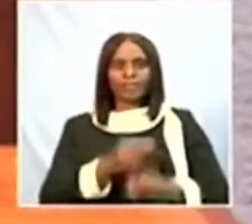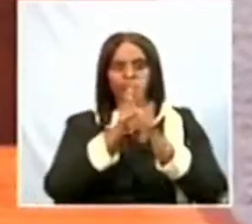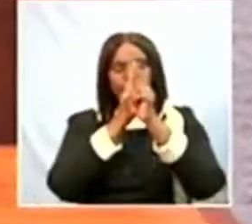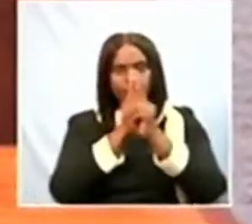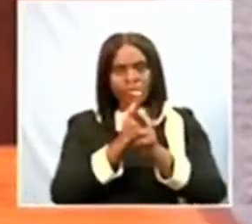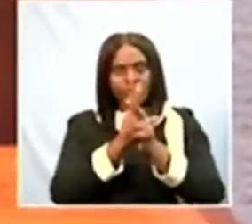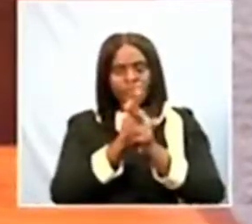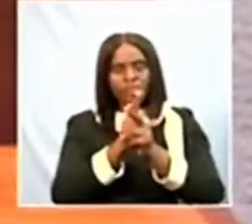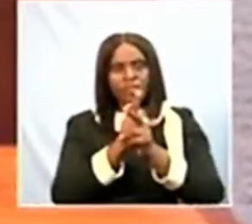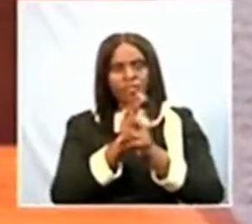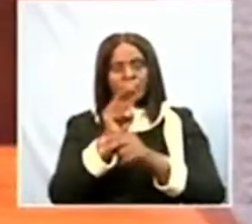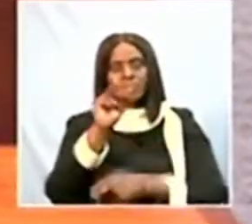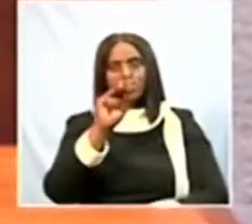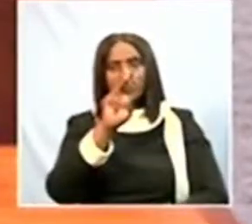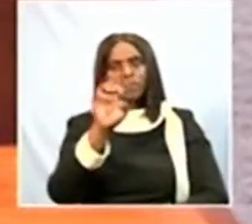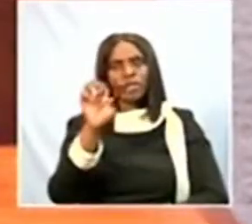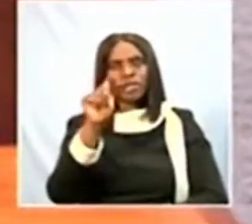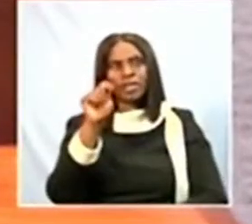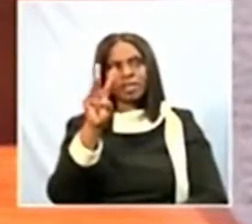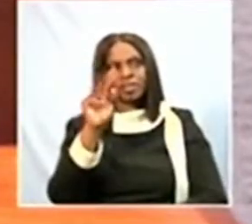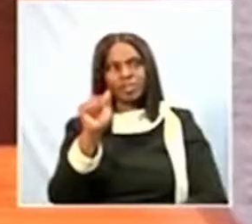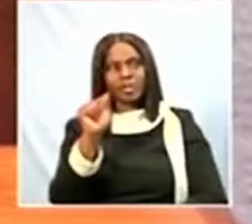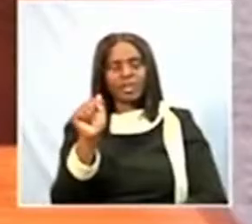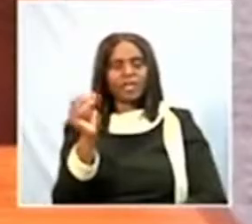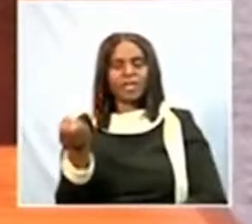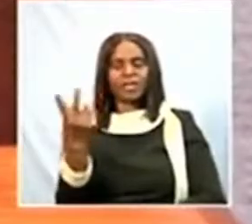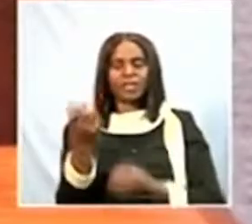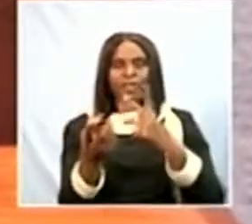Honorable Faith Mwetwa, Kawata constituency.